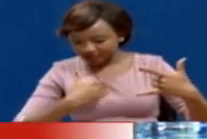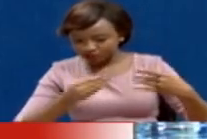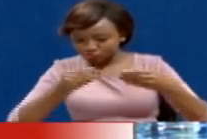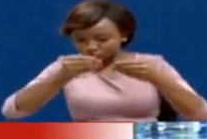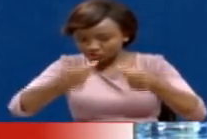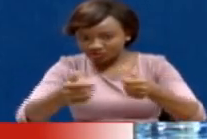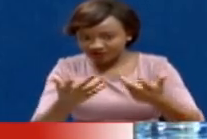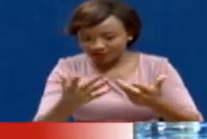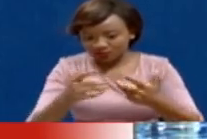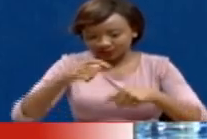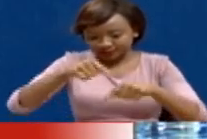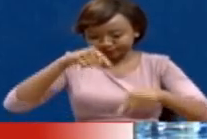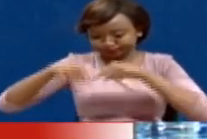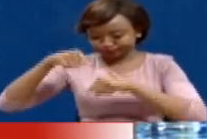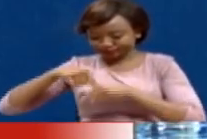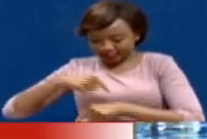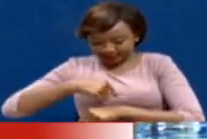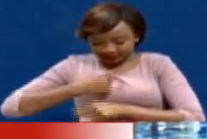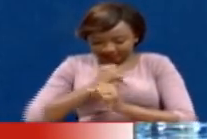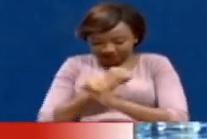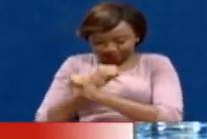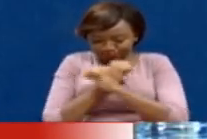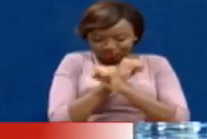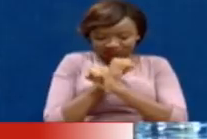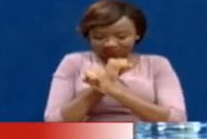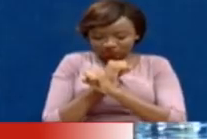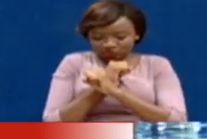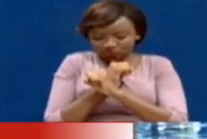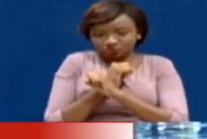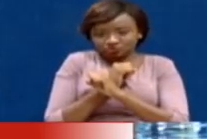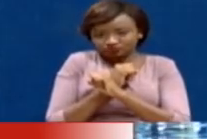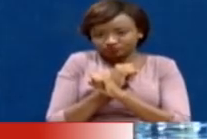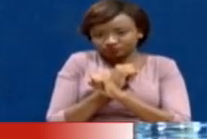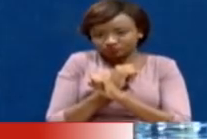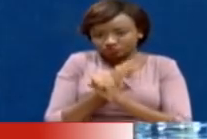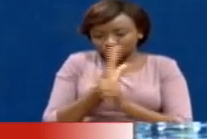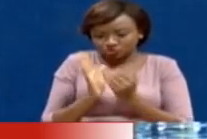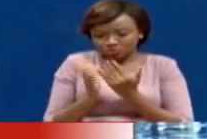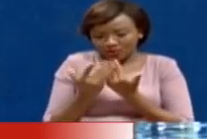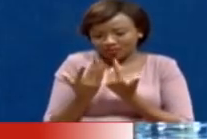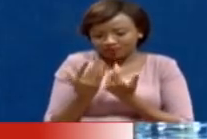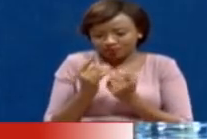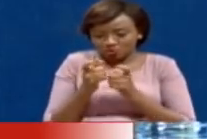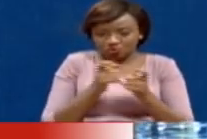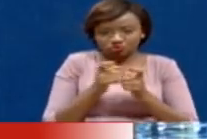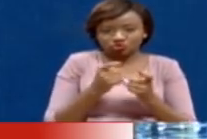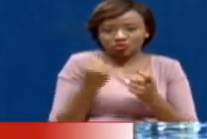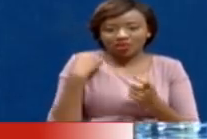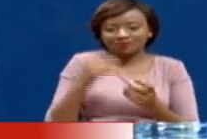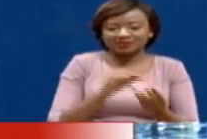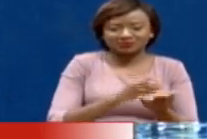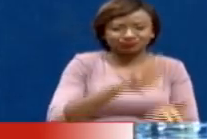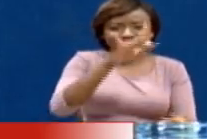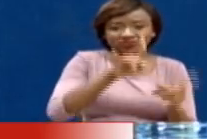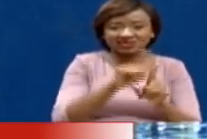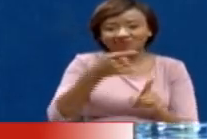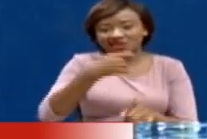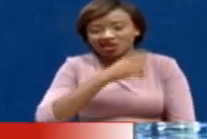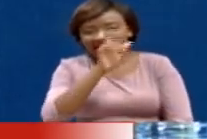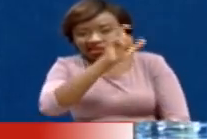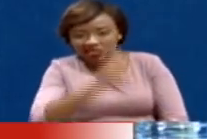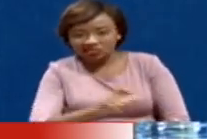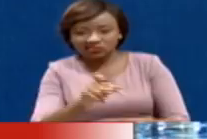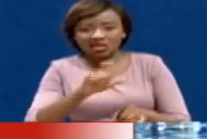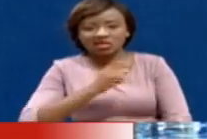by prevention, so that we don't have a surge in numbers like what you have had in Italy, Spain,